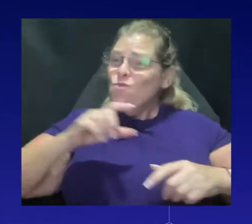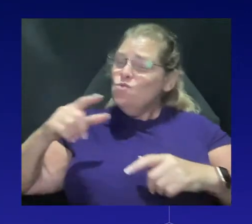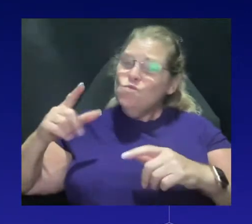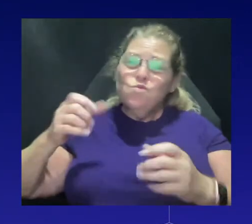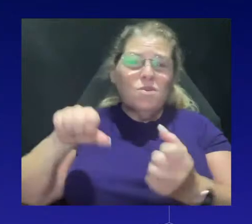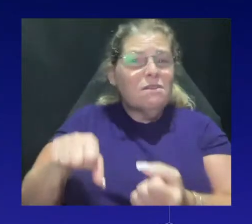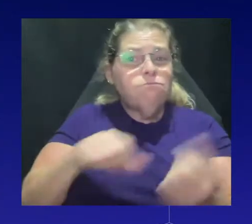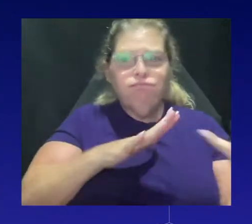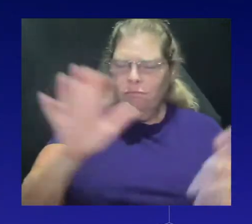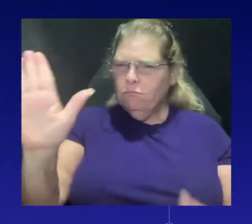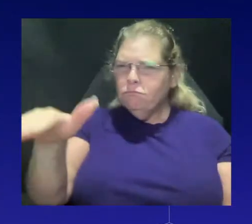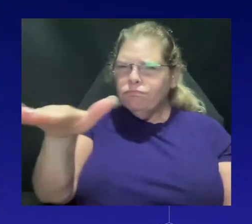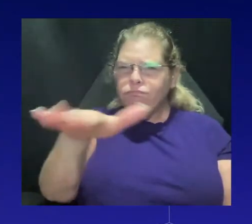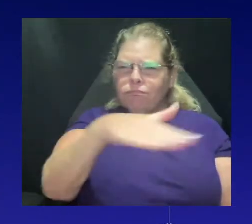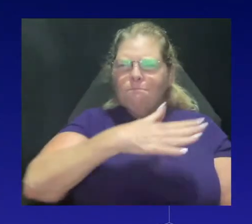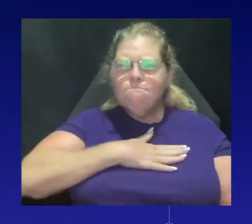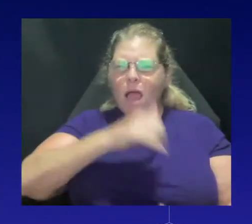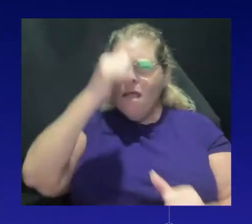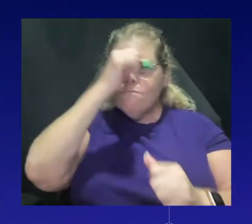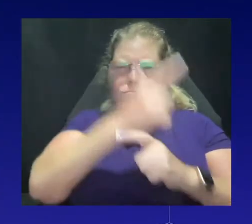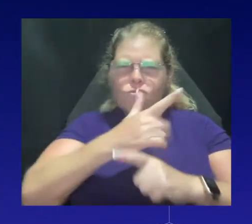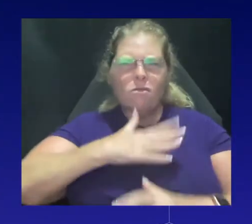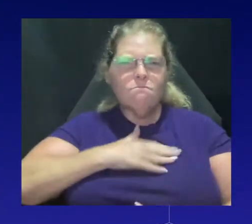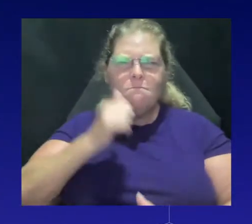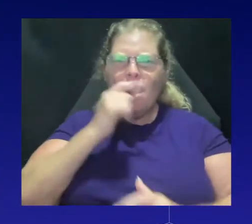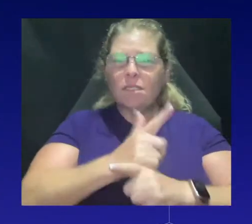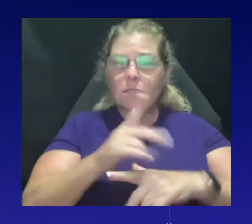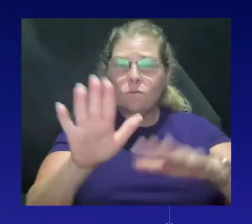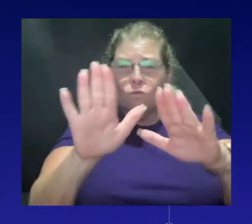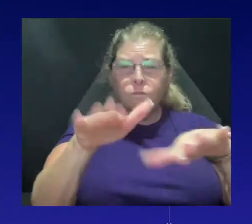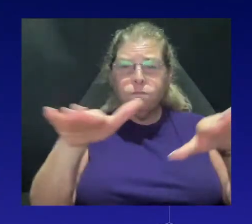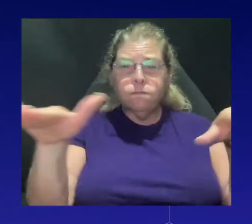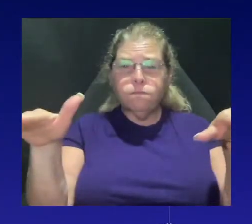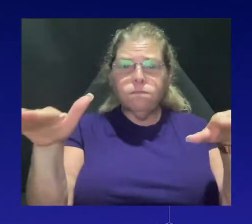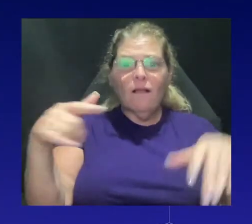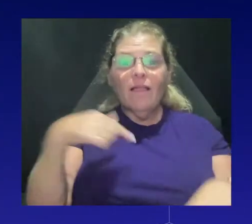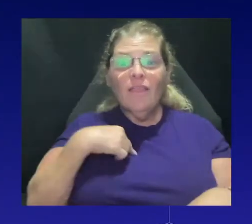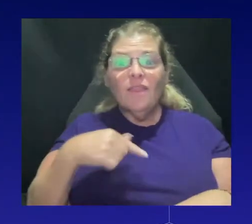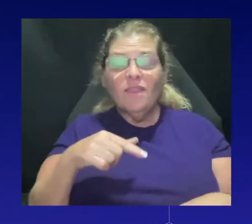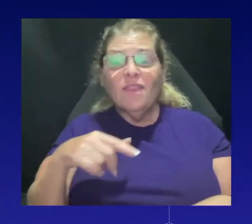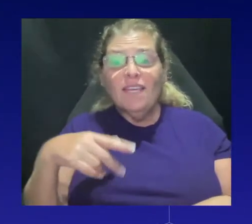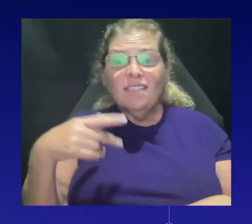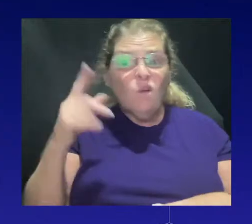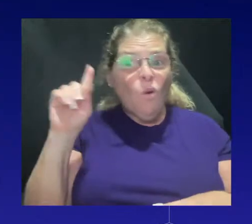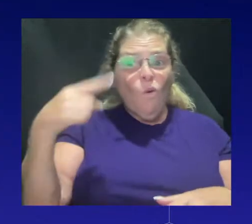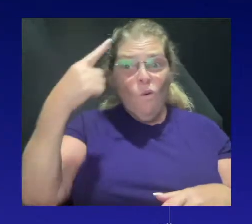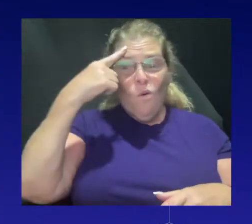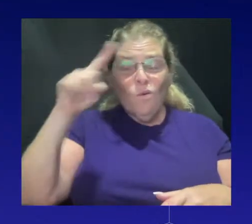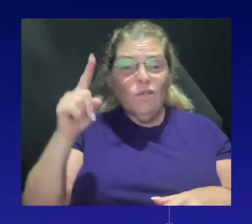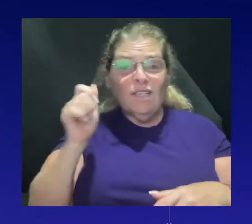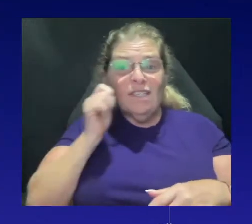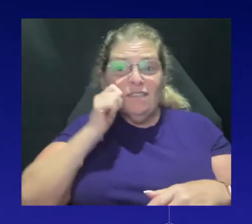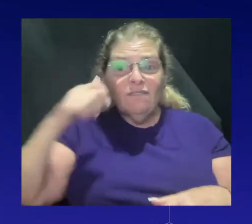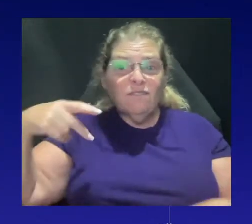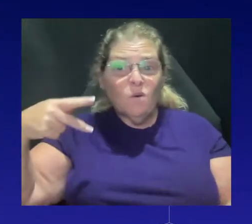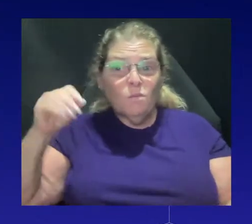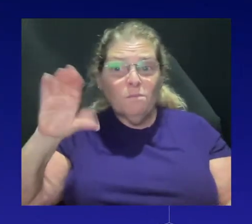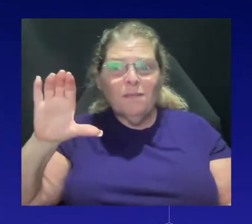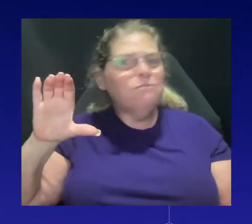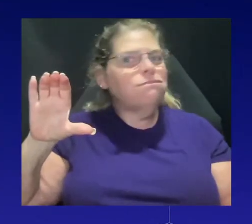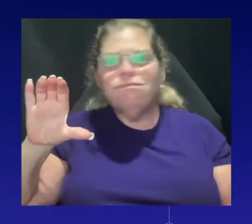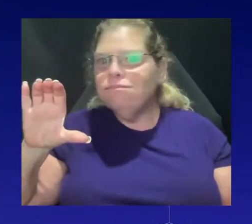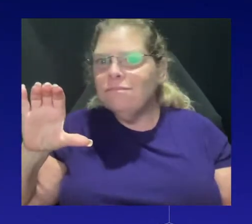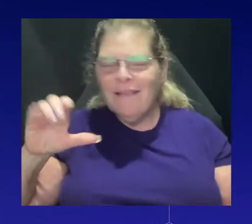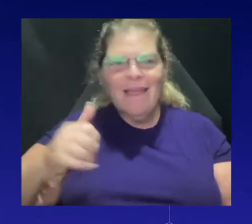sisters, because see, this just isn't a color thing. This will help my poor white brothers